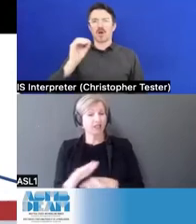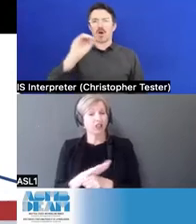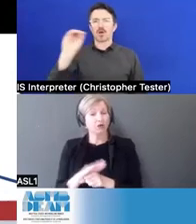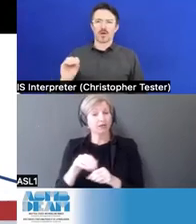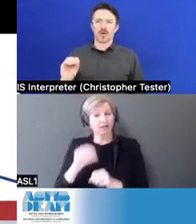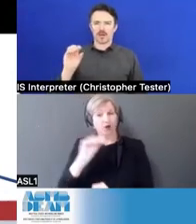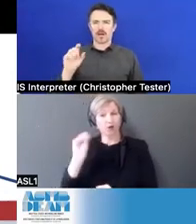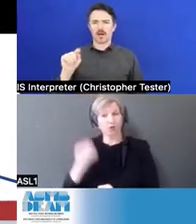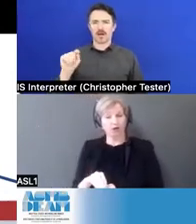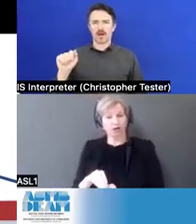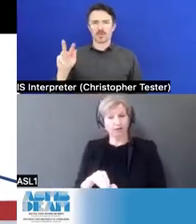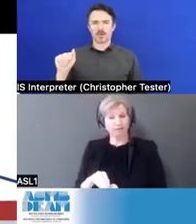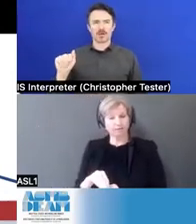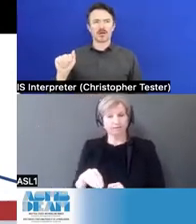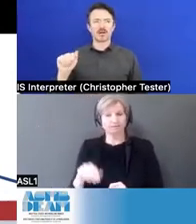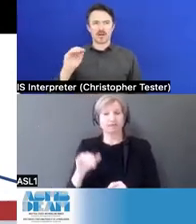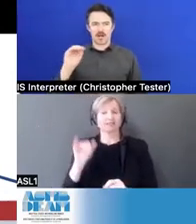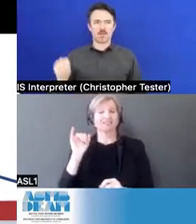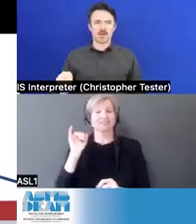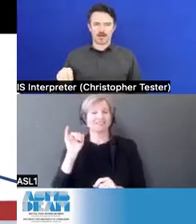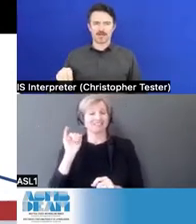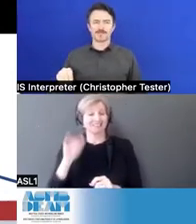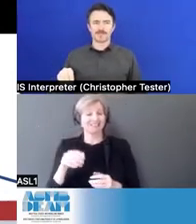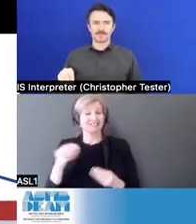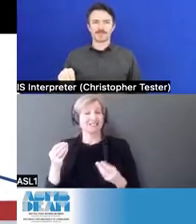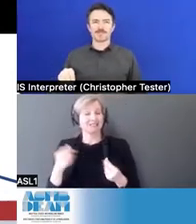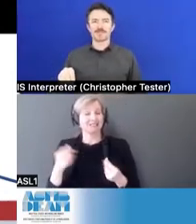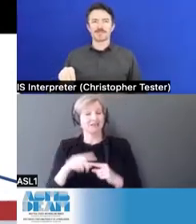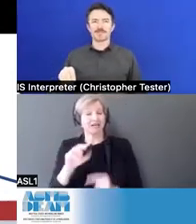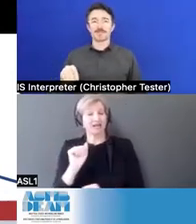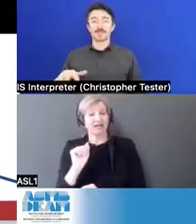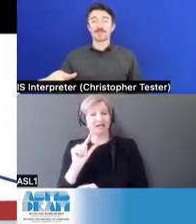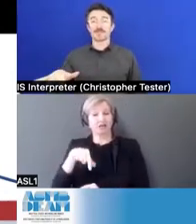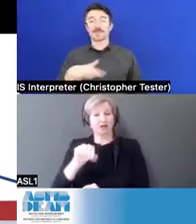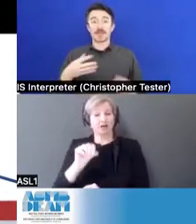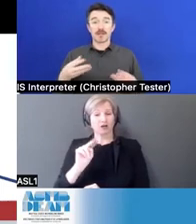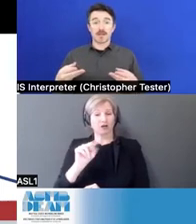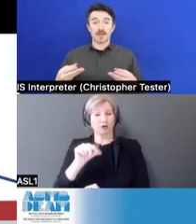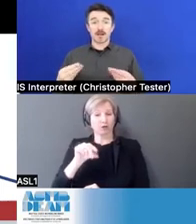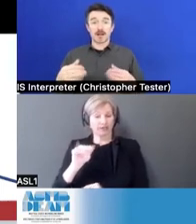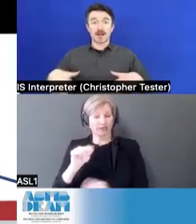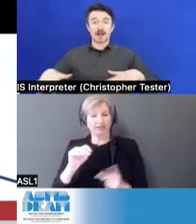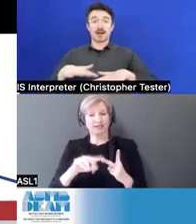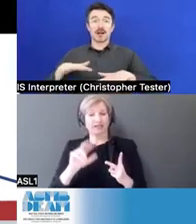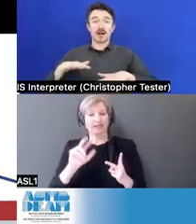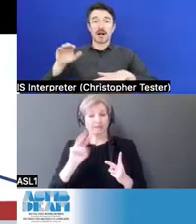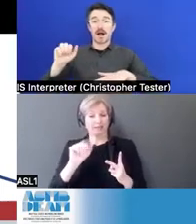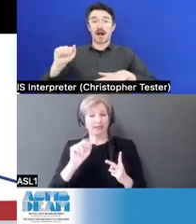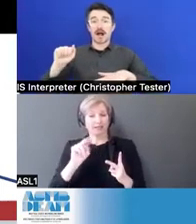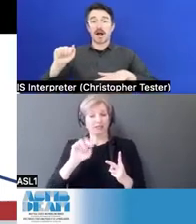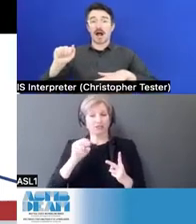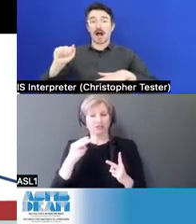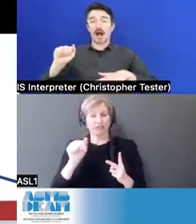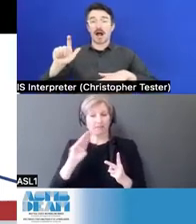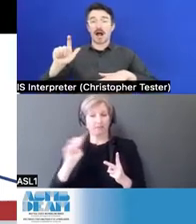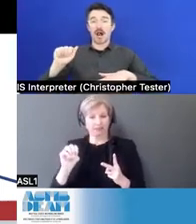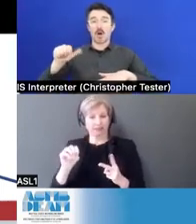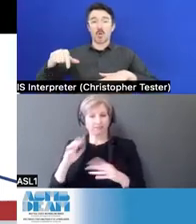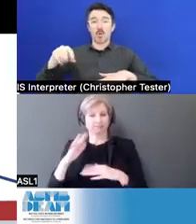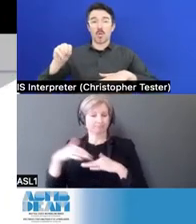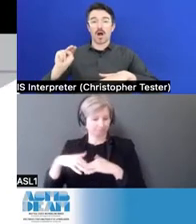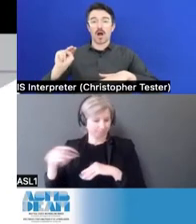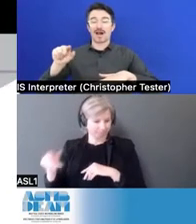Ottawa, unceded territory of the Algonquin and Anishinaabe Nation. And so I think with that, we can